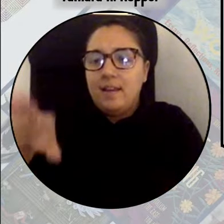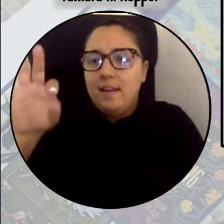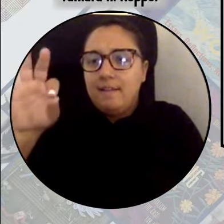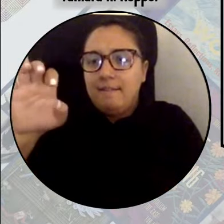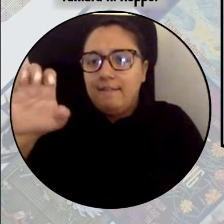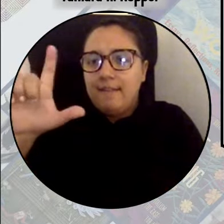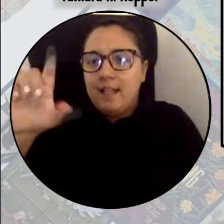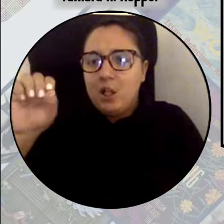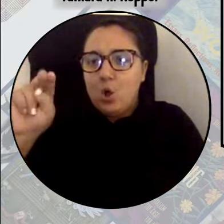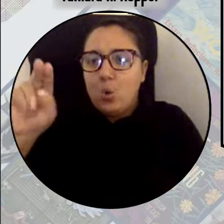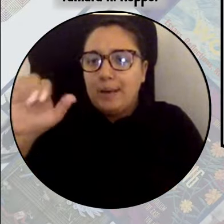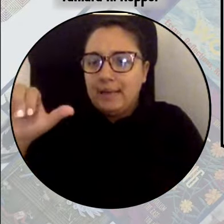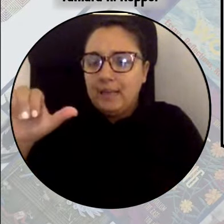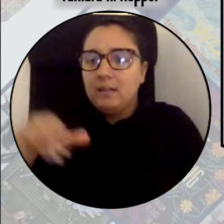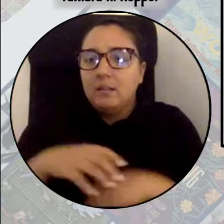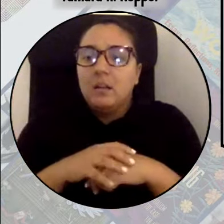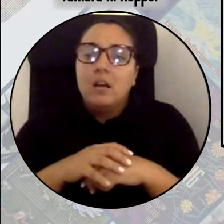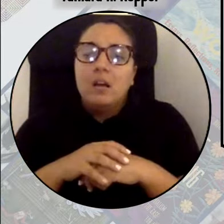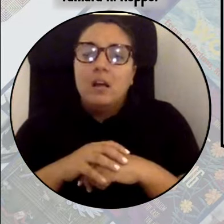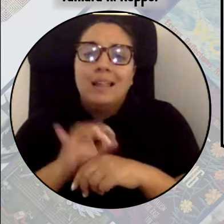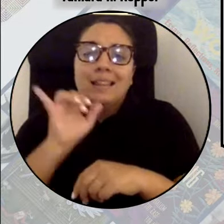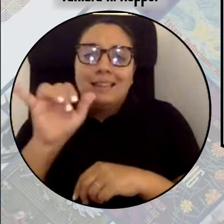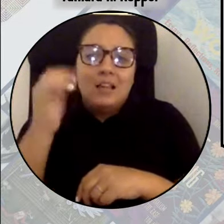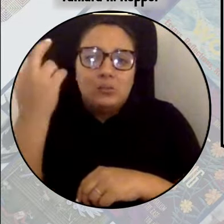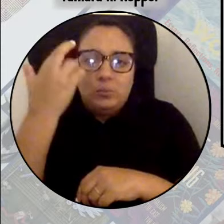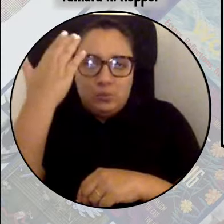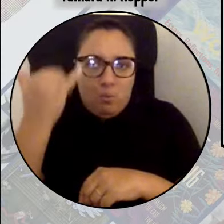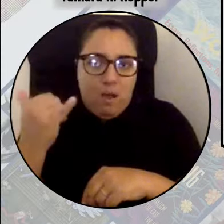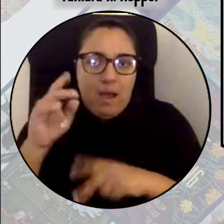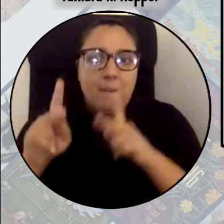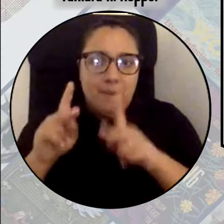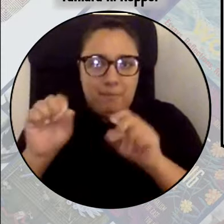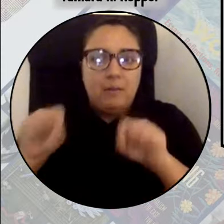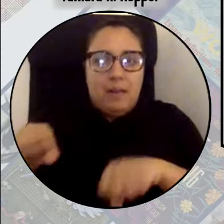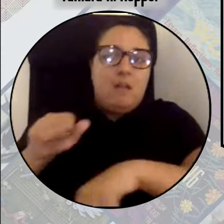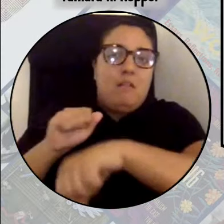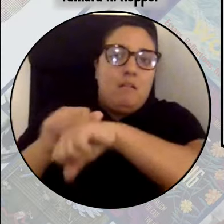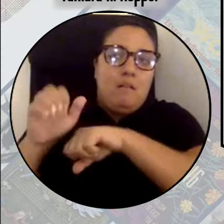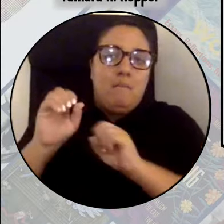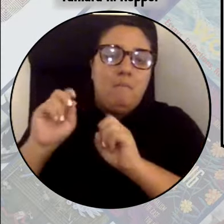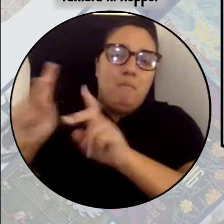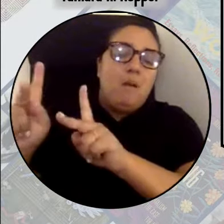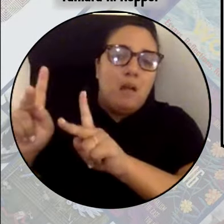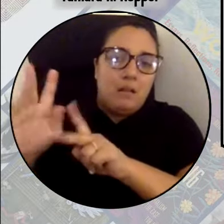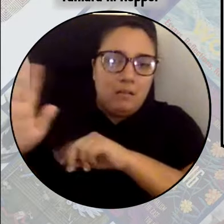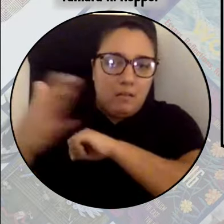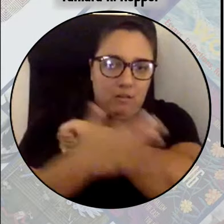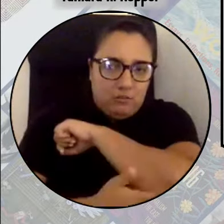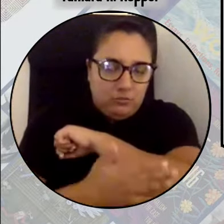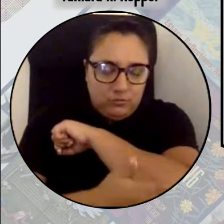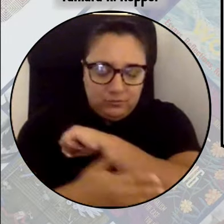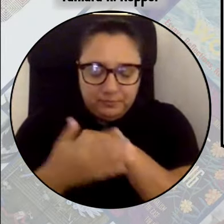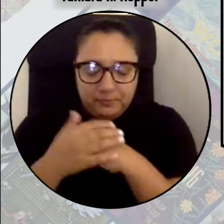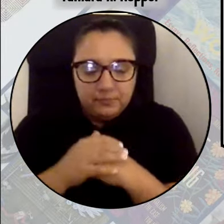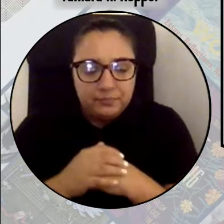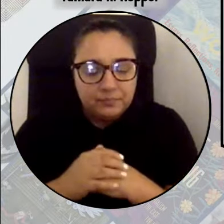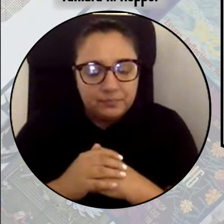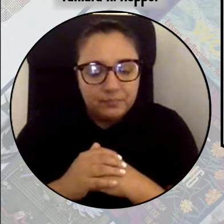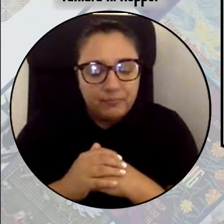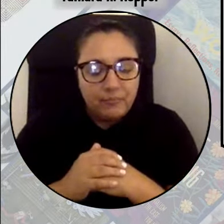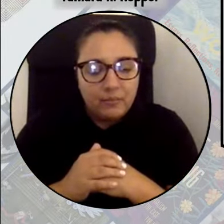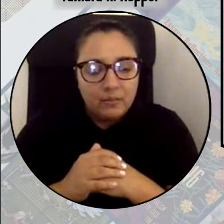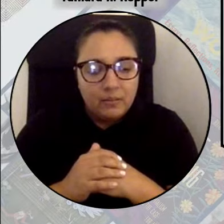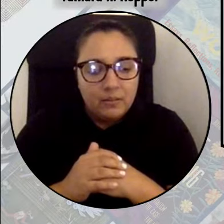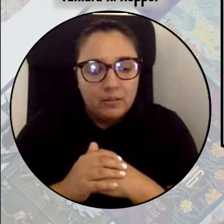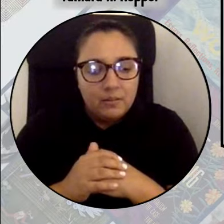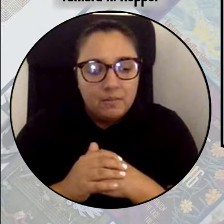as a grounds for deportation. We're also going to be thinking about the way that